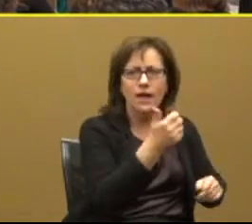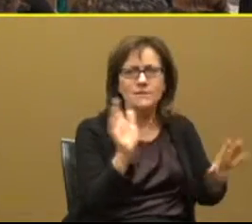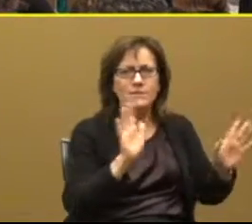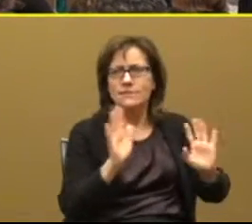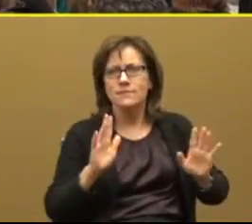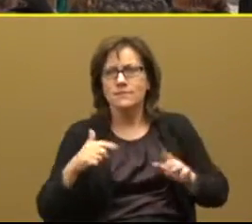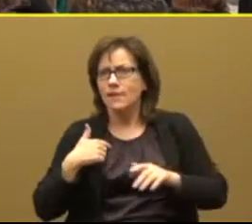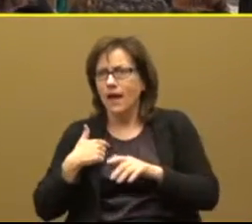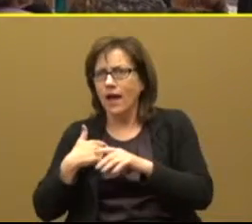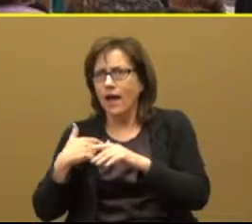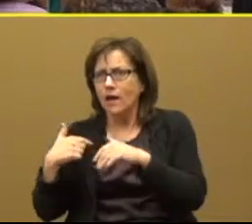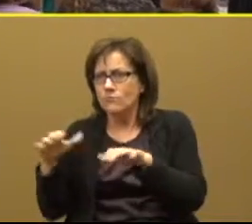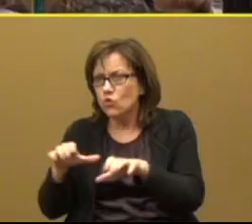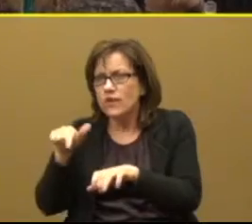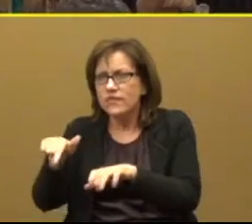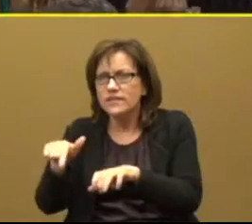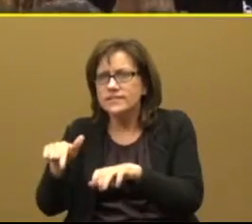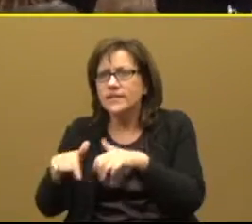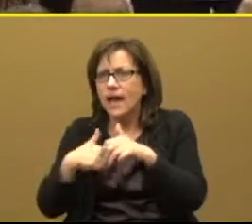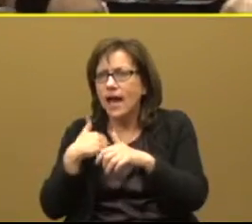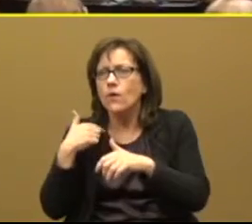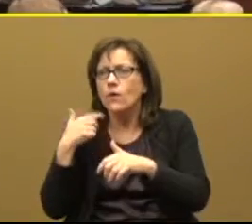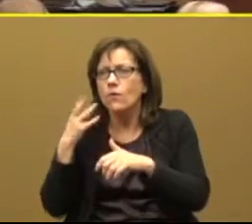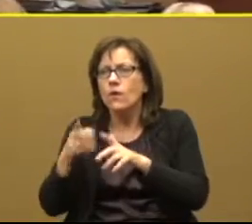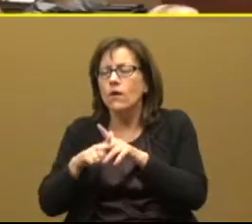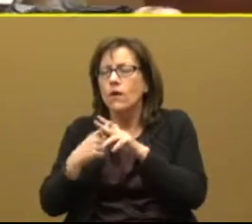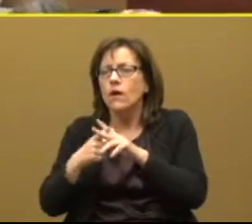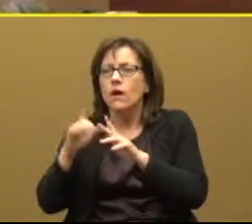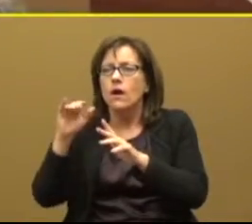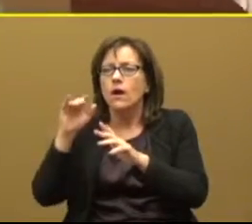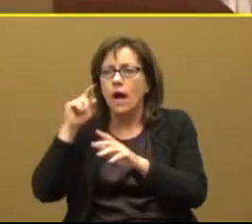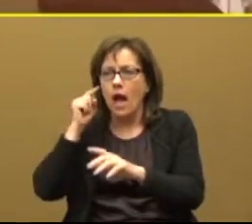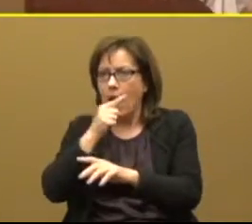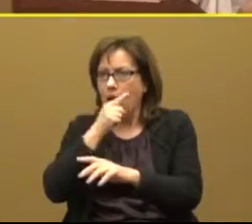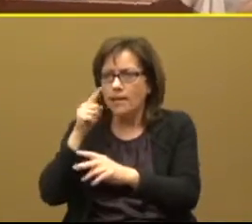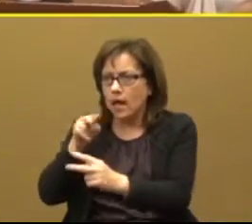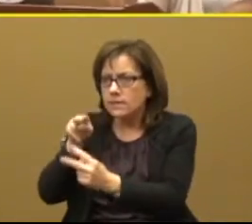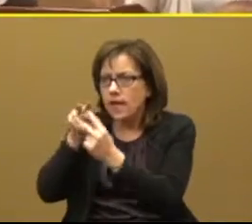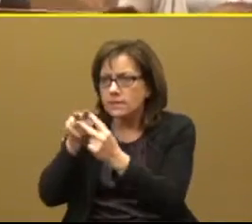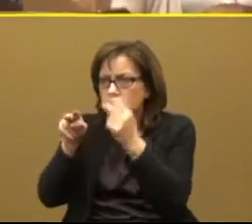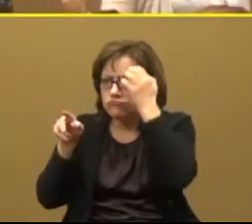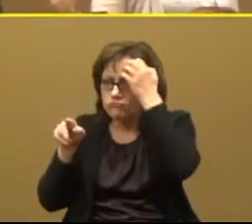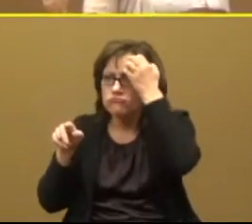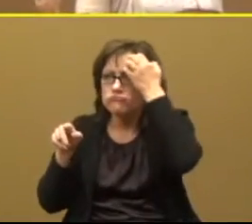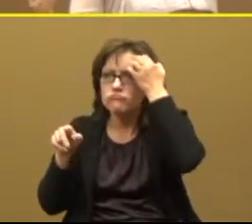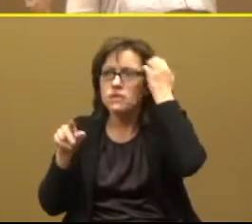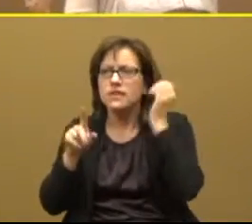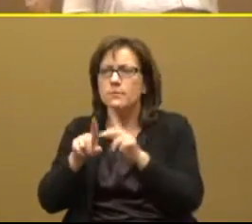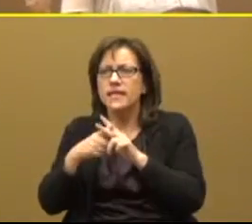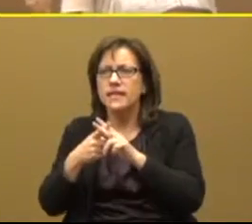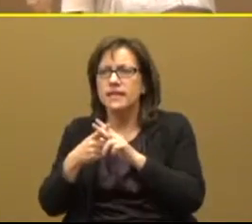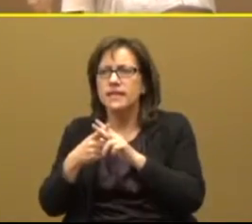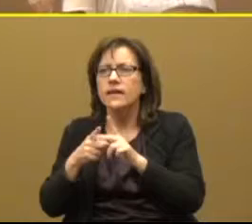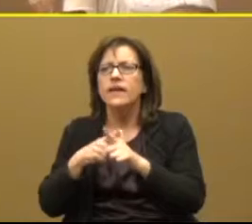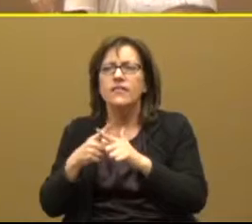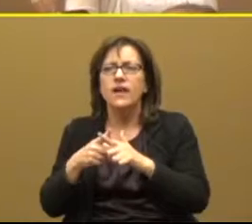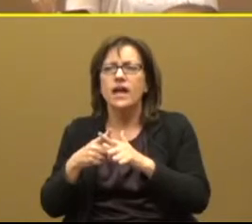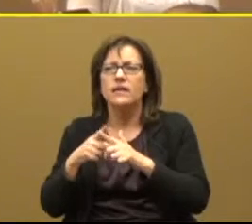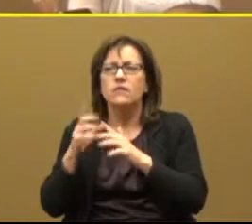training, I'm going to use, initially I'm going to use eye contact, okay, and then I'm not.